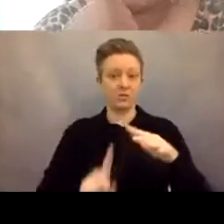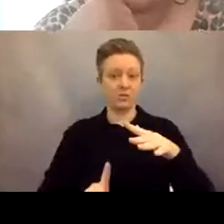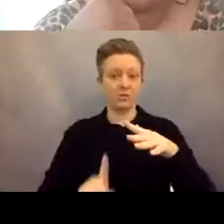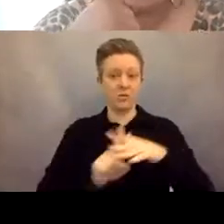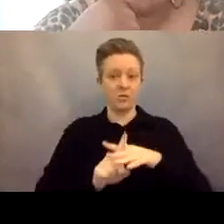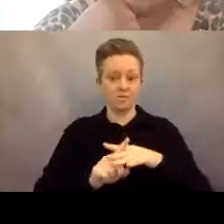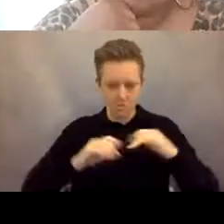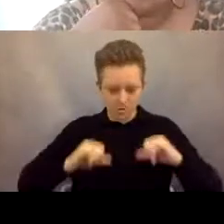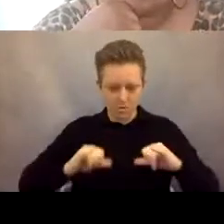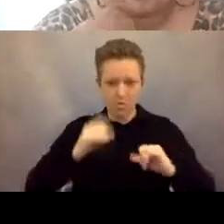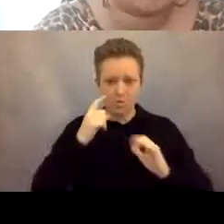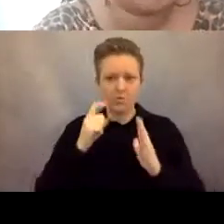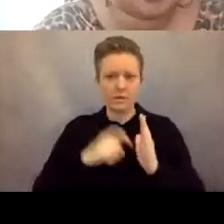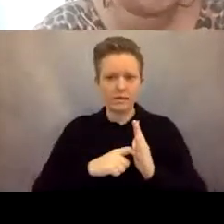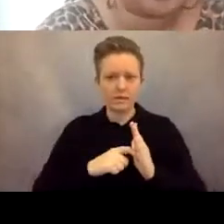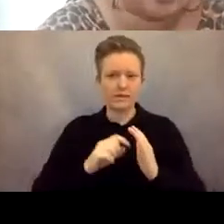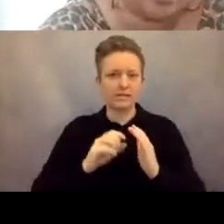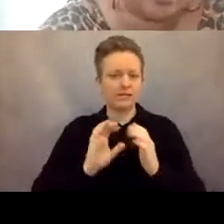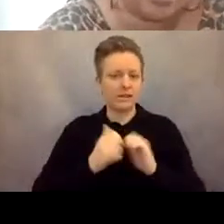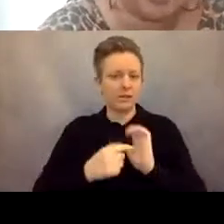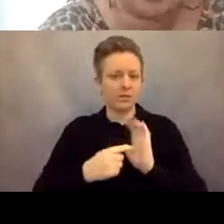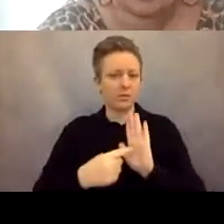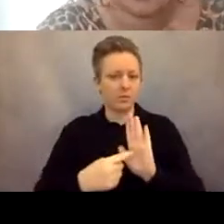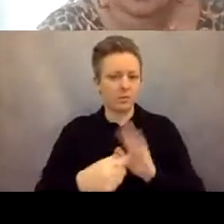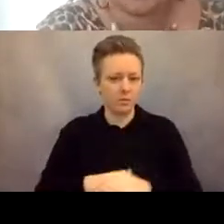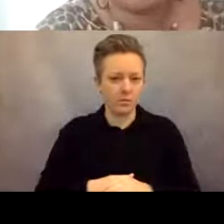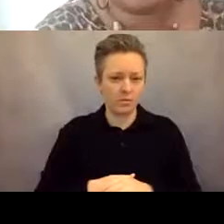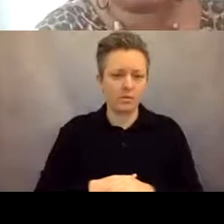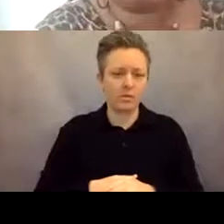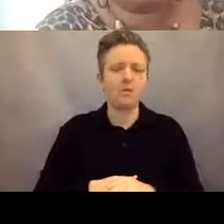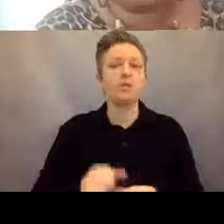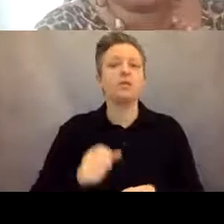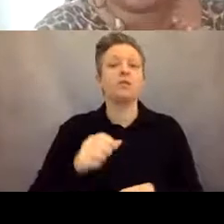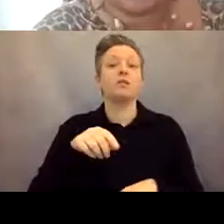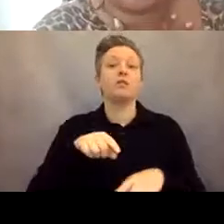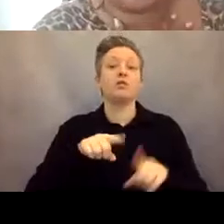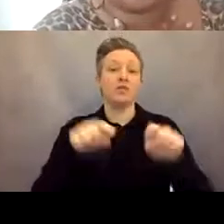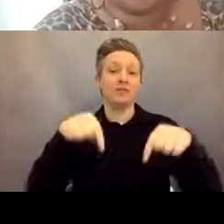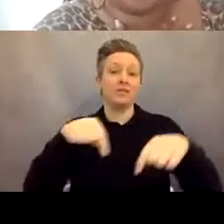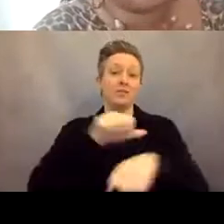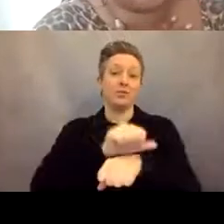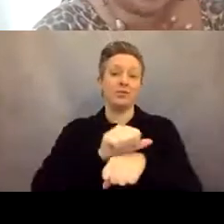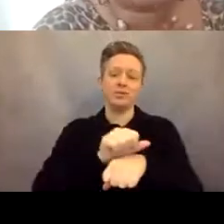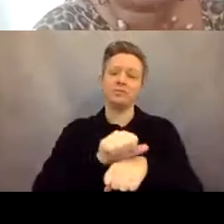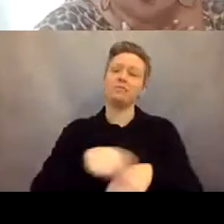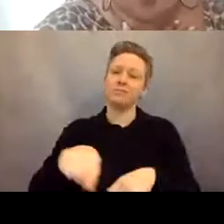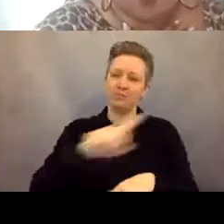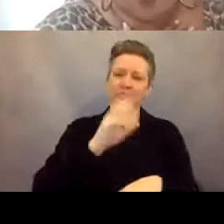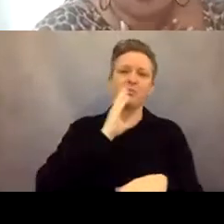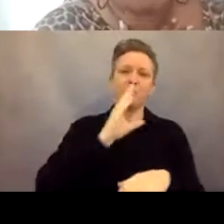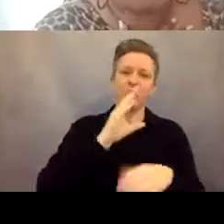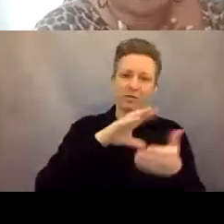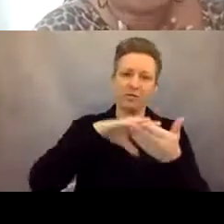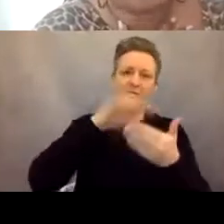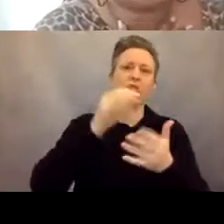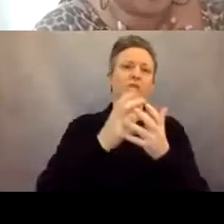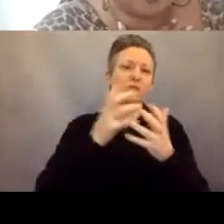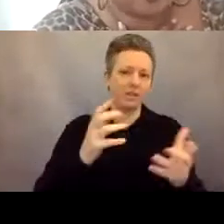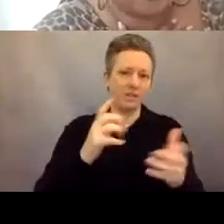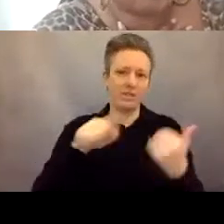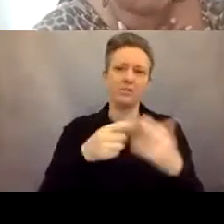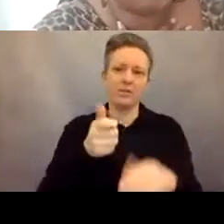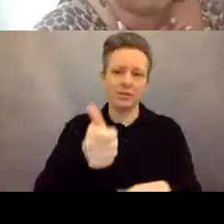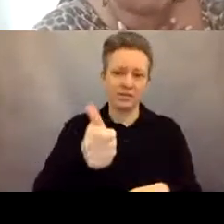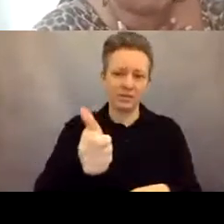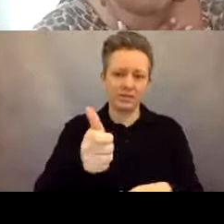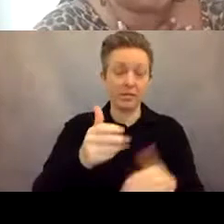lot about yourself in this work. I know I certainly did. Before getting into this work, did not know that a